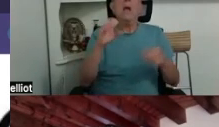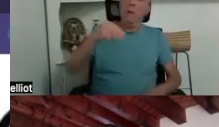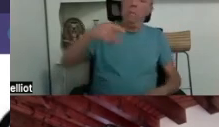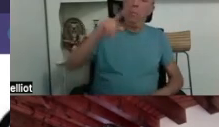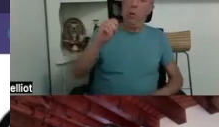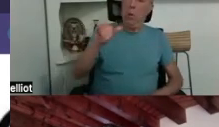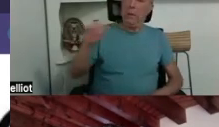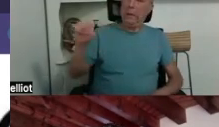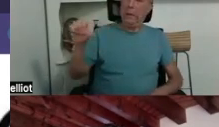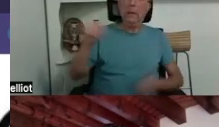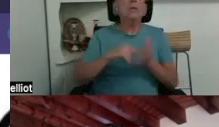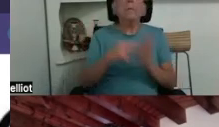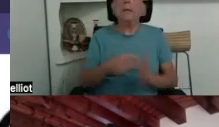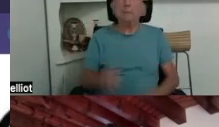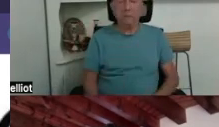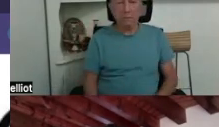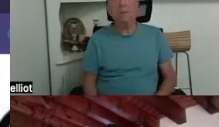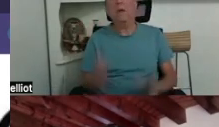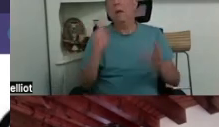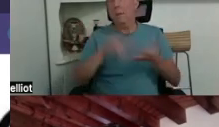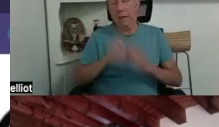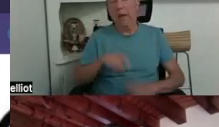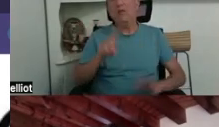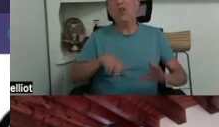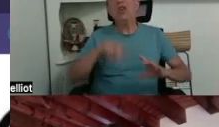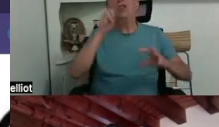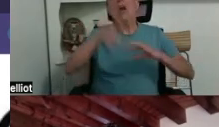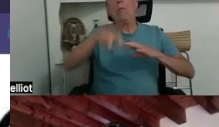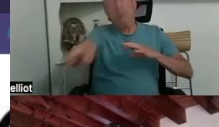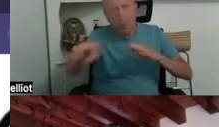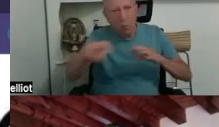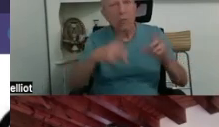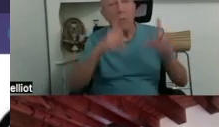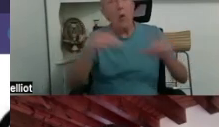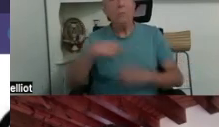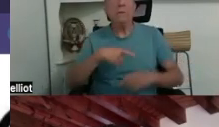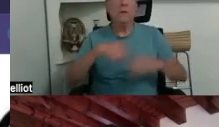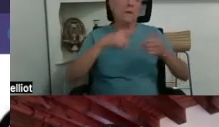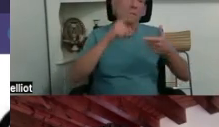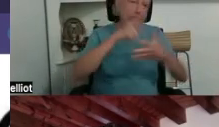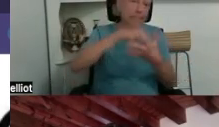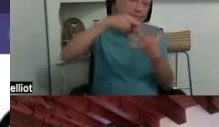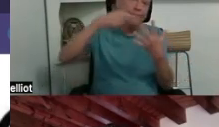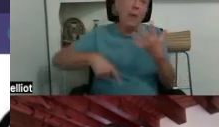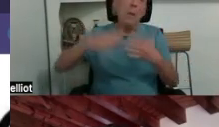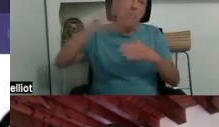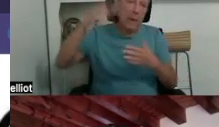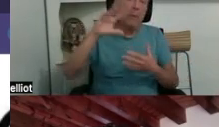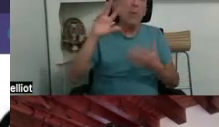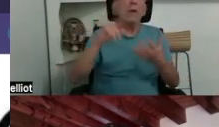means jumping through a lot of hoops. Minimum wage, workers' compensation,